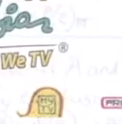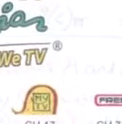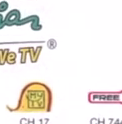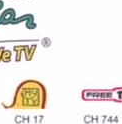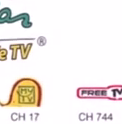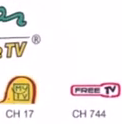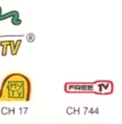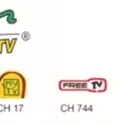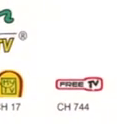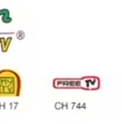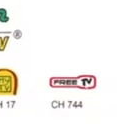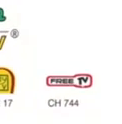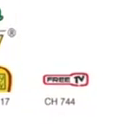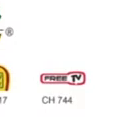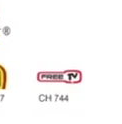D.